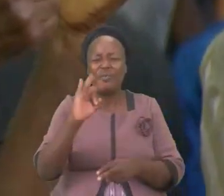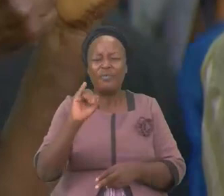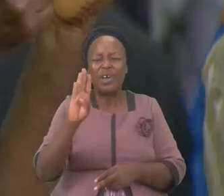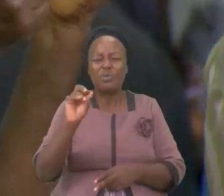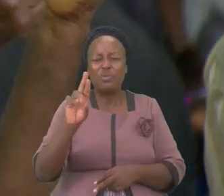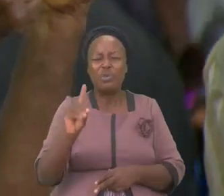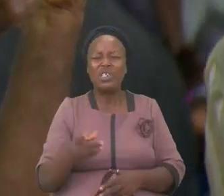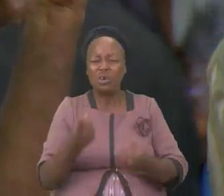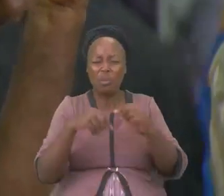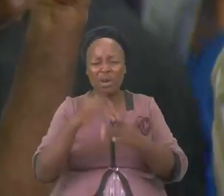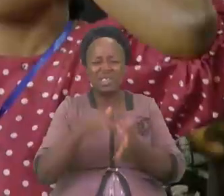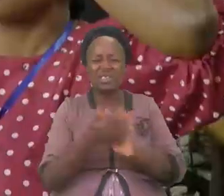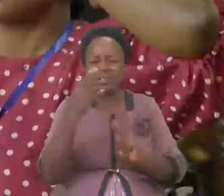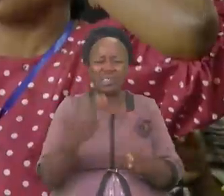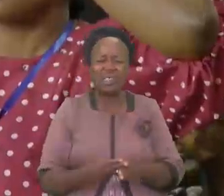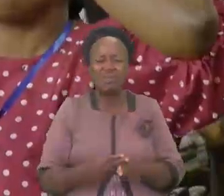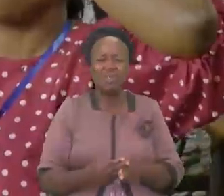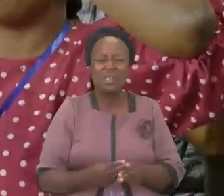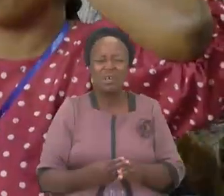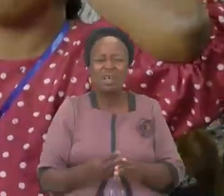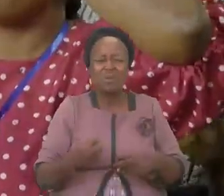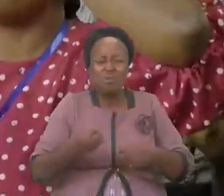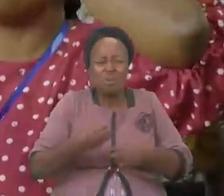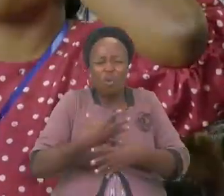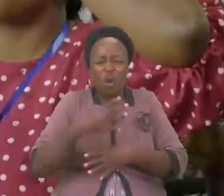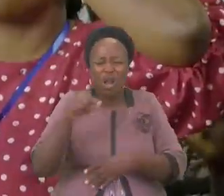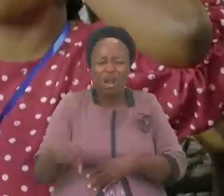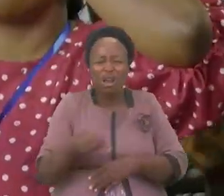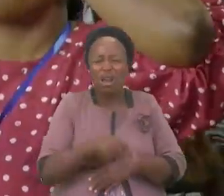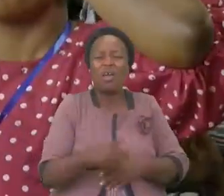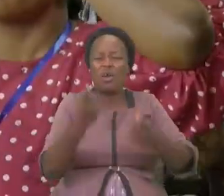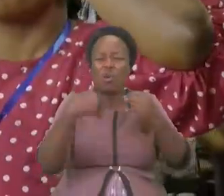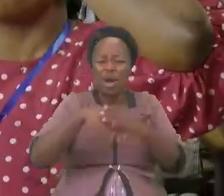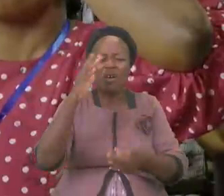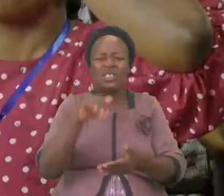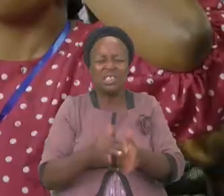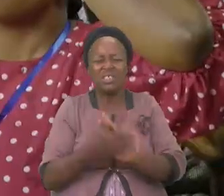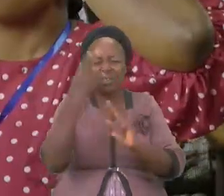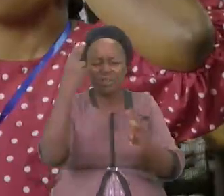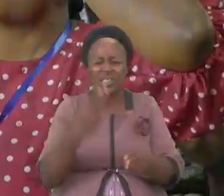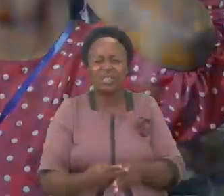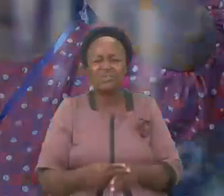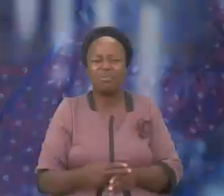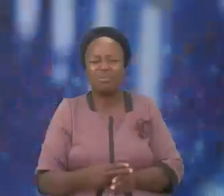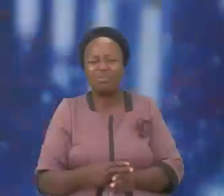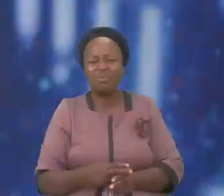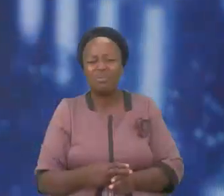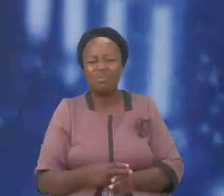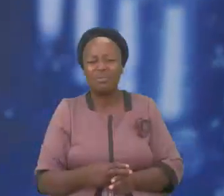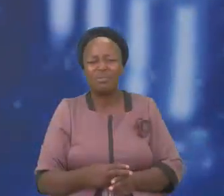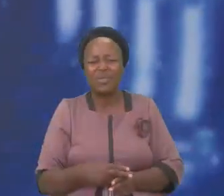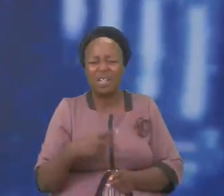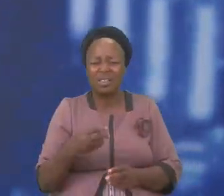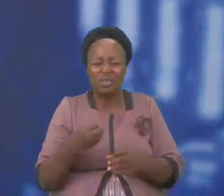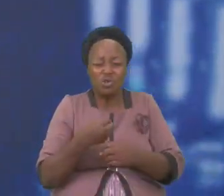Elephantiasis, come up in Jesus' name. The swelling of cancer, be